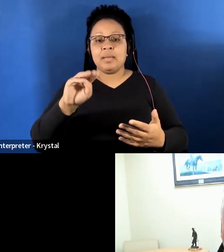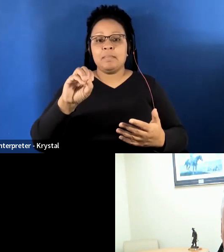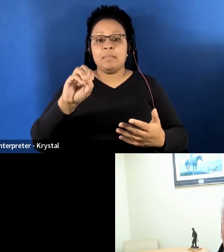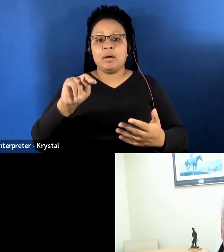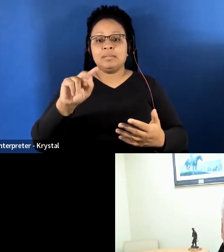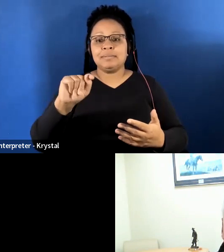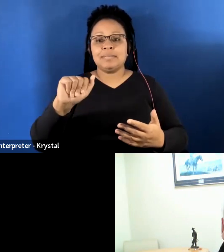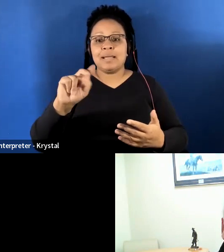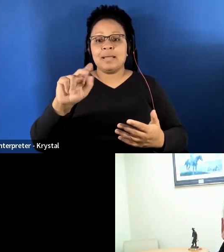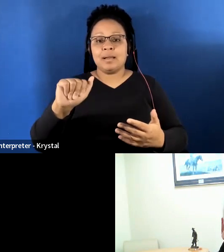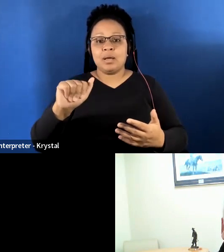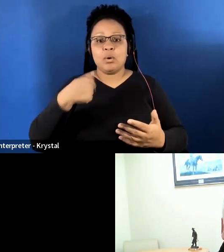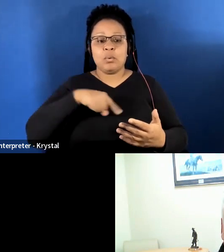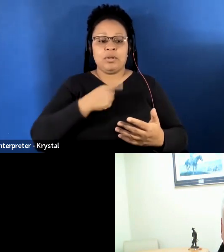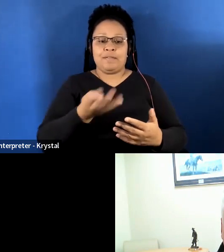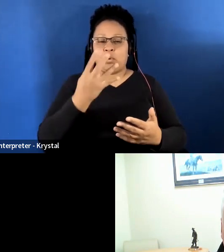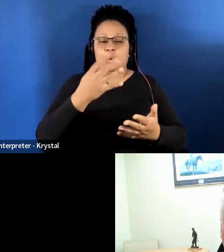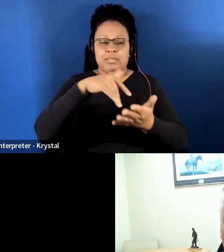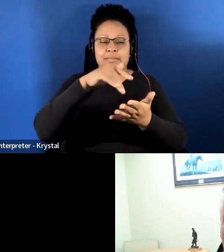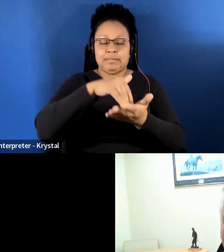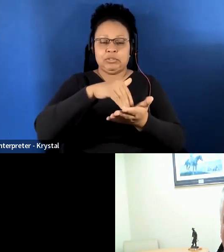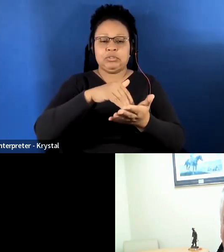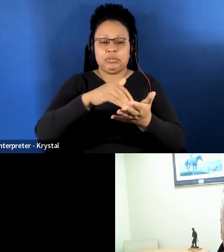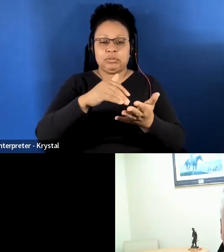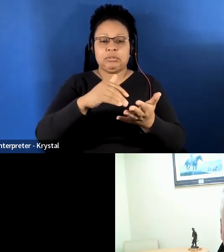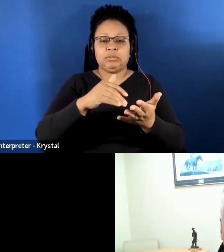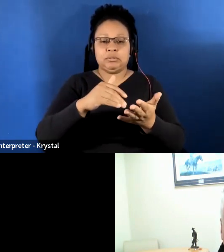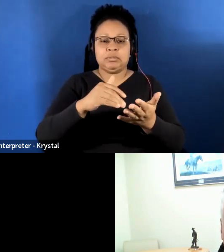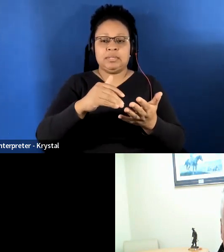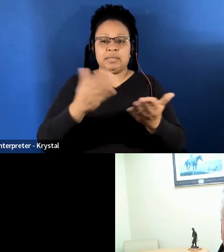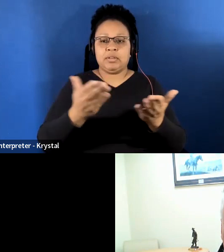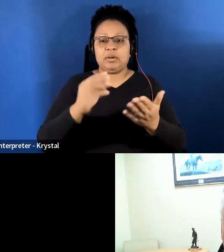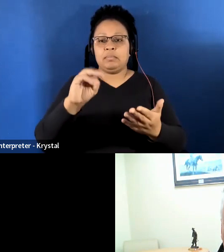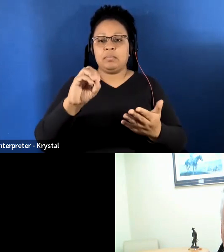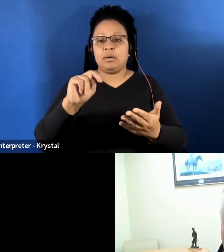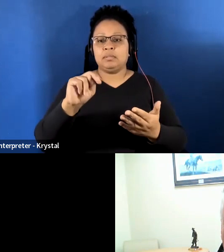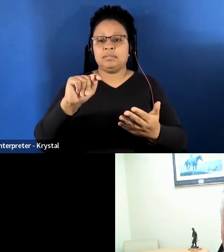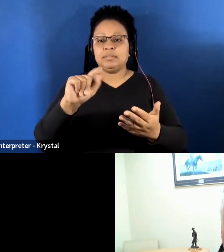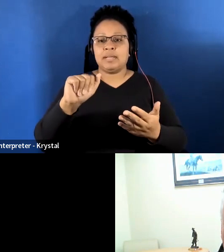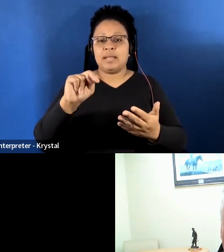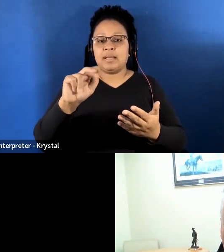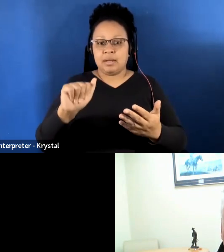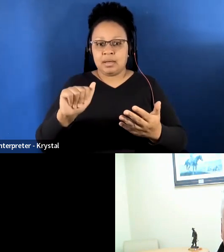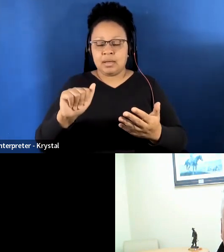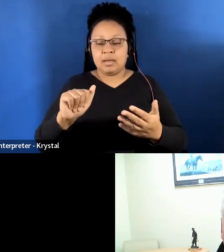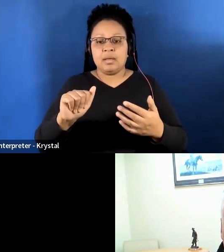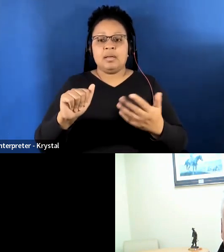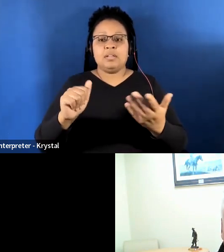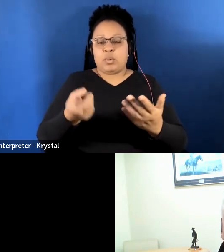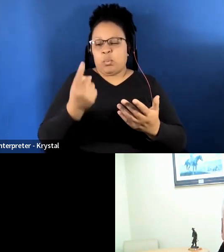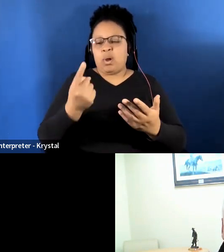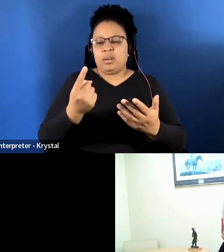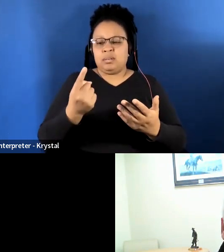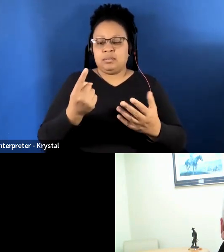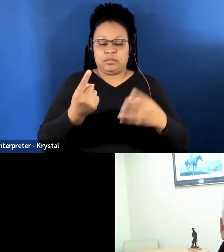the 4 centers for independent living in Montana. And actually, Diane, I'm kind of jealous to hear from you that you had all your